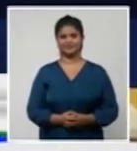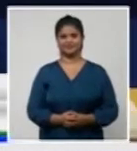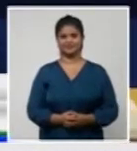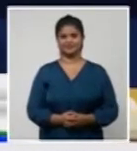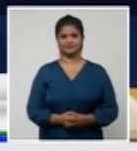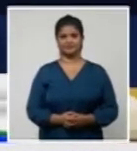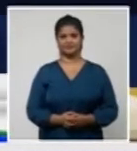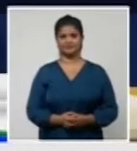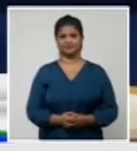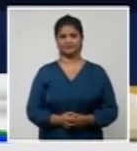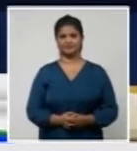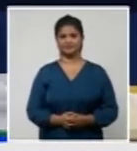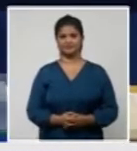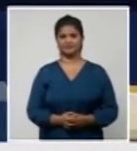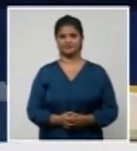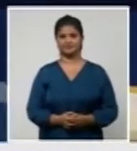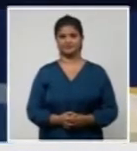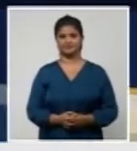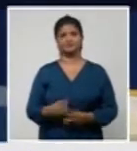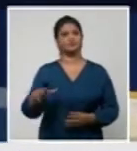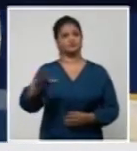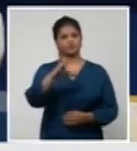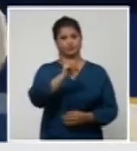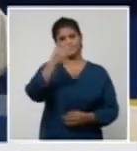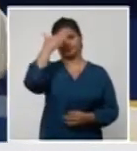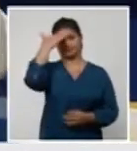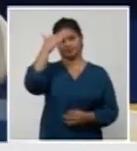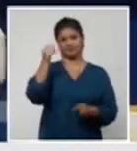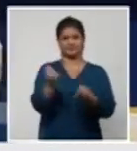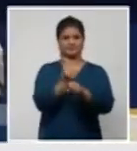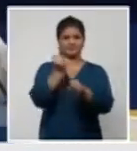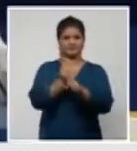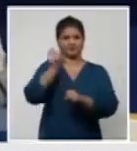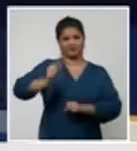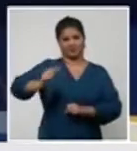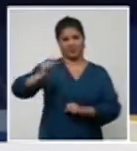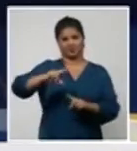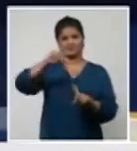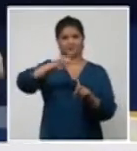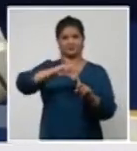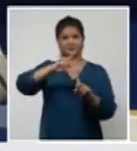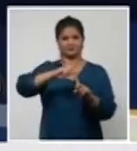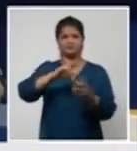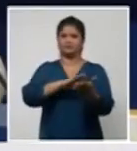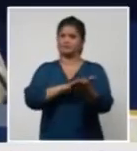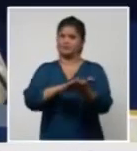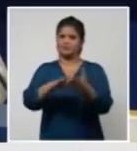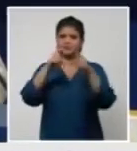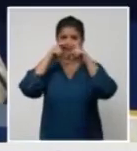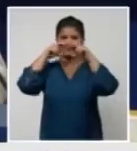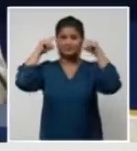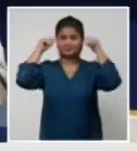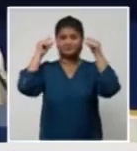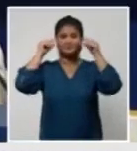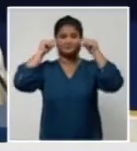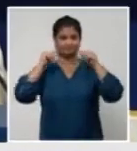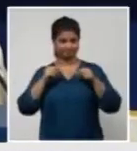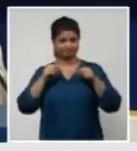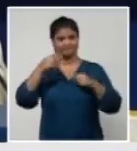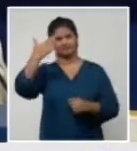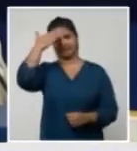be permitted to remove my face mask. Good morning also to our colleague translating the briefing in sign